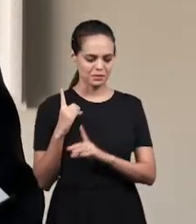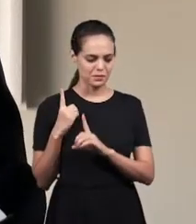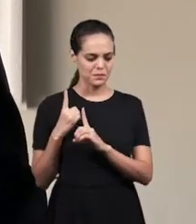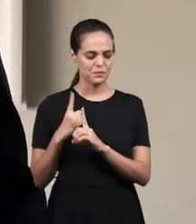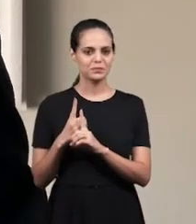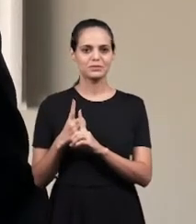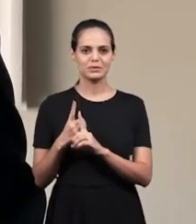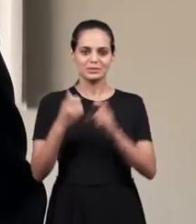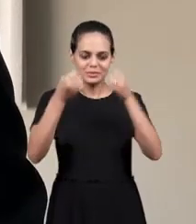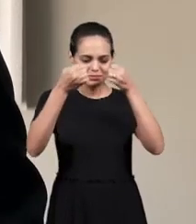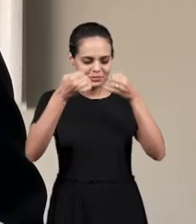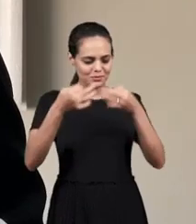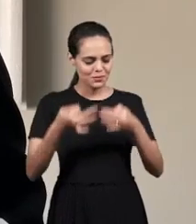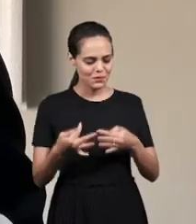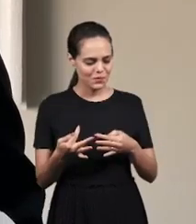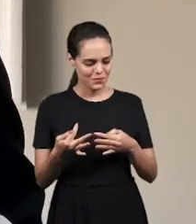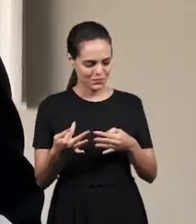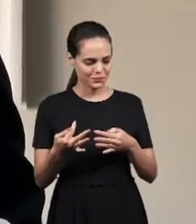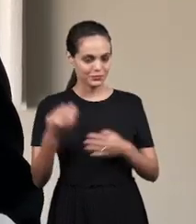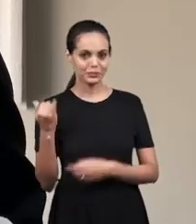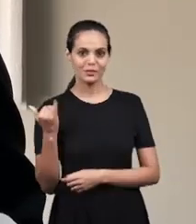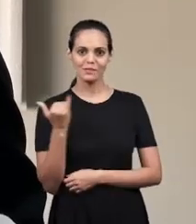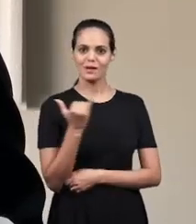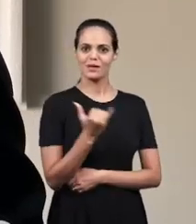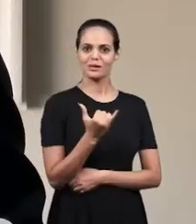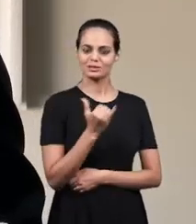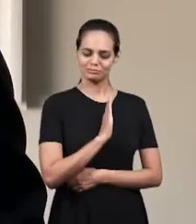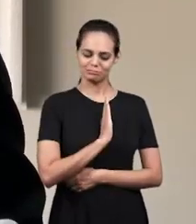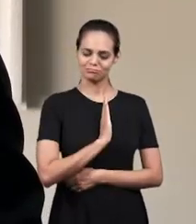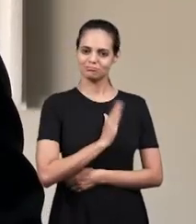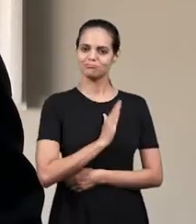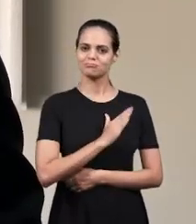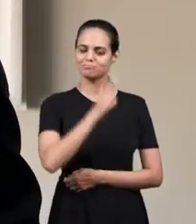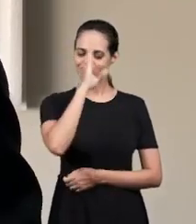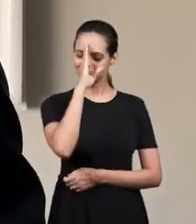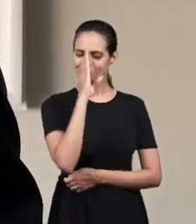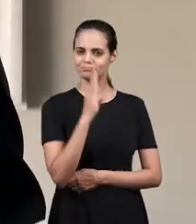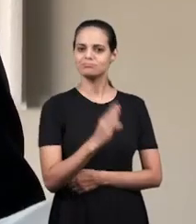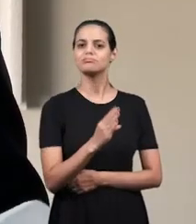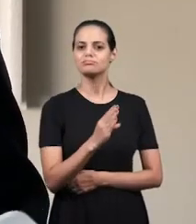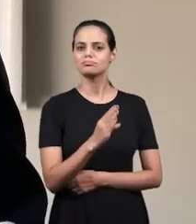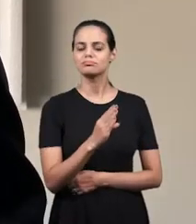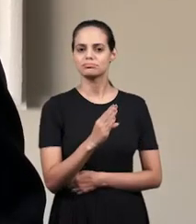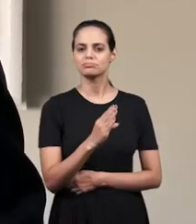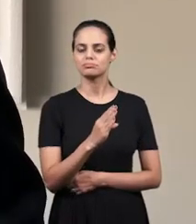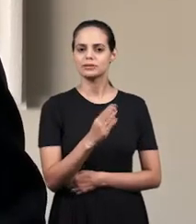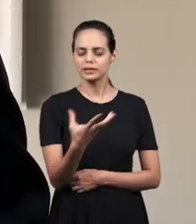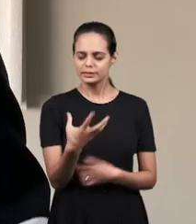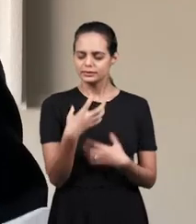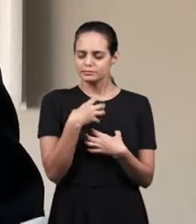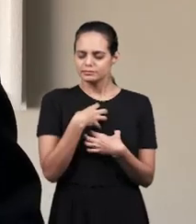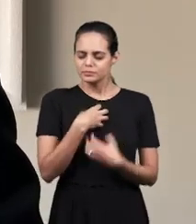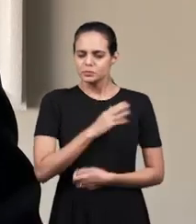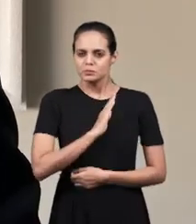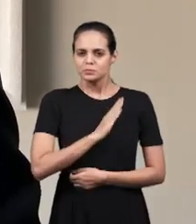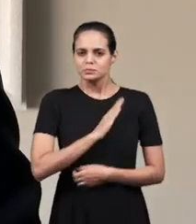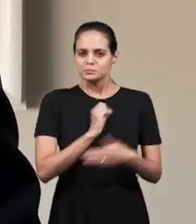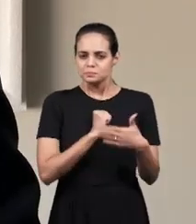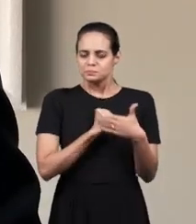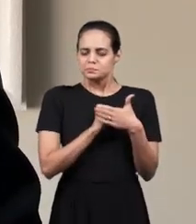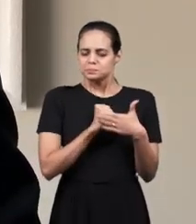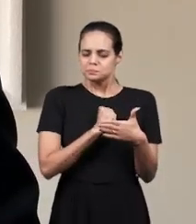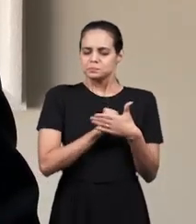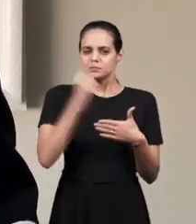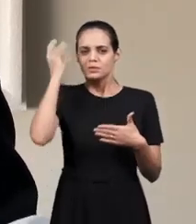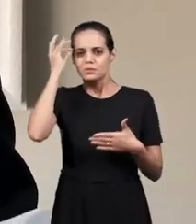hearts, and the Word says, giving a testimony of what they themselves have felt, their hearts burned. Because the